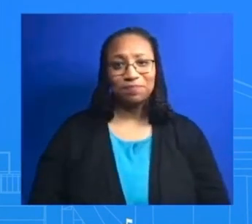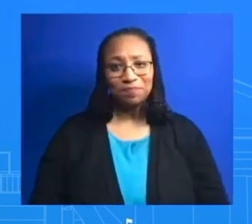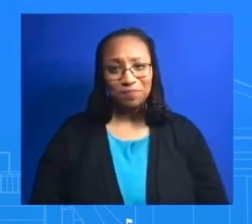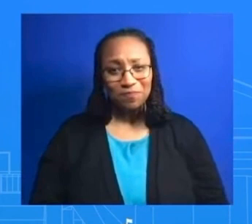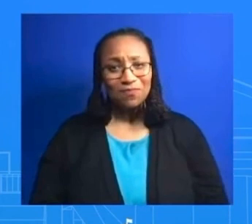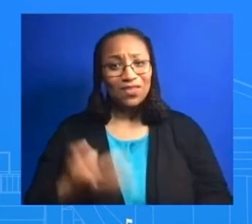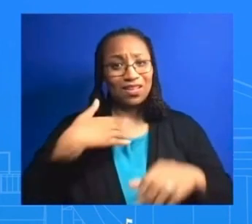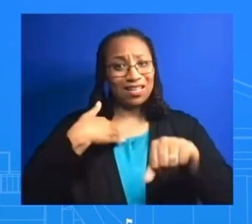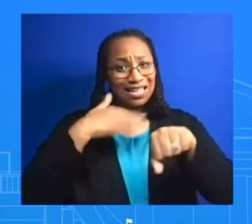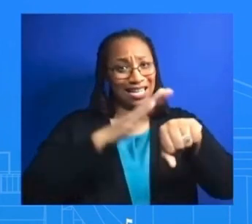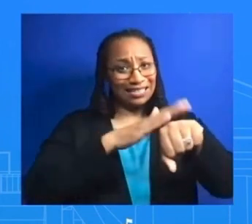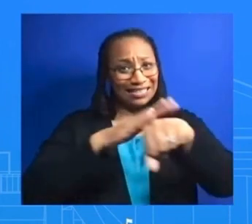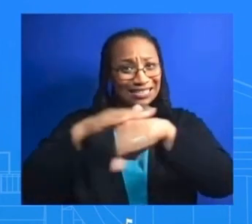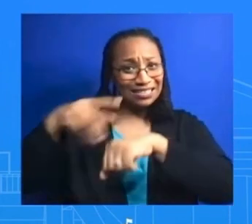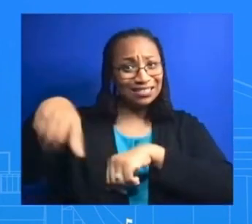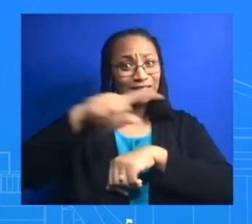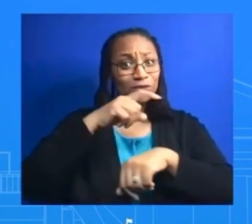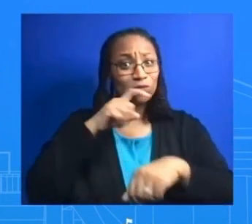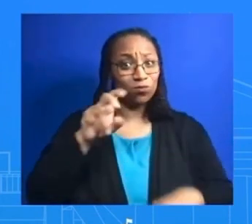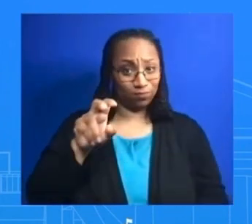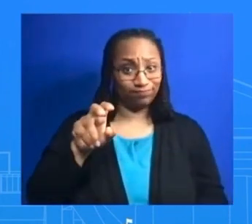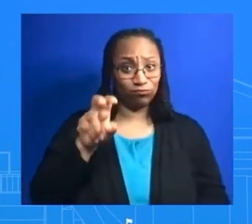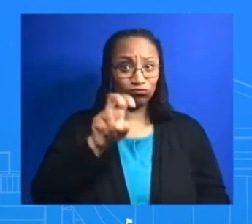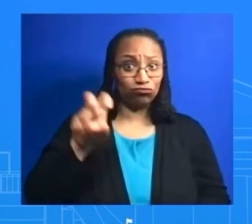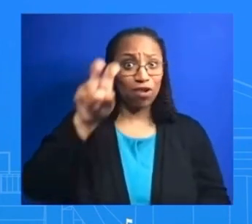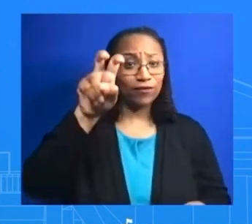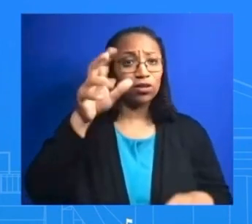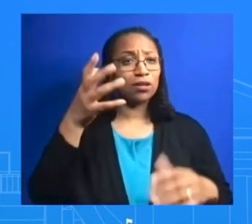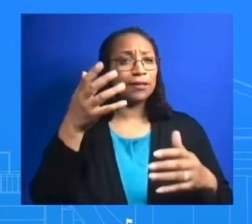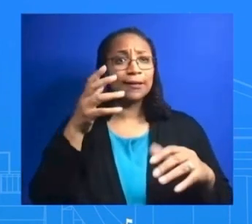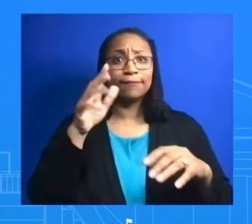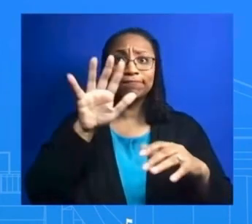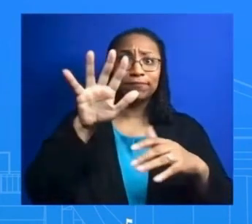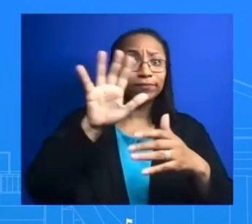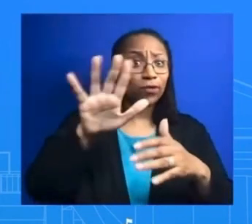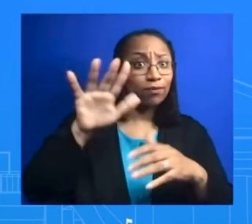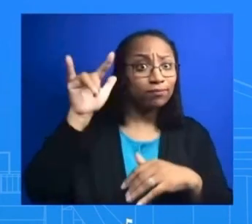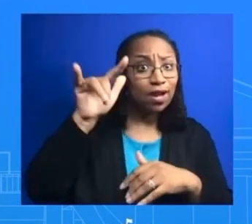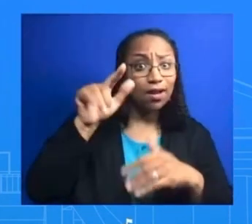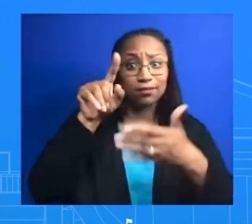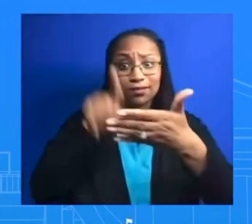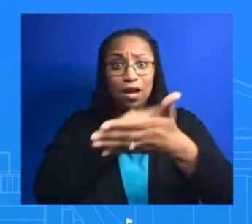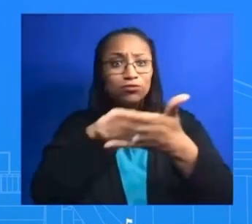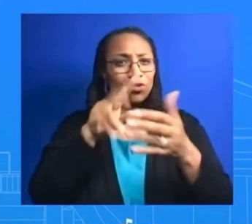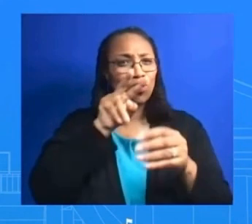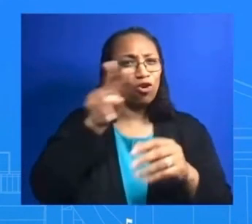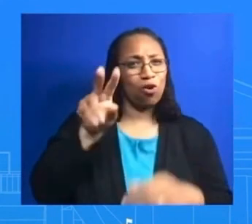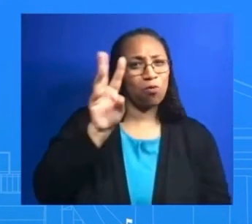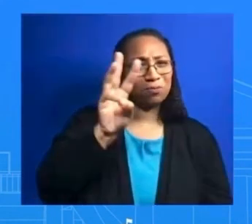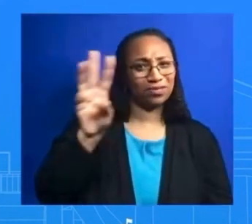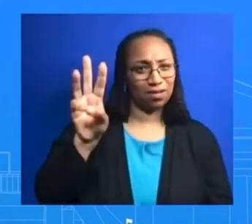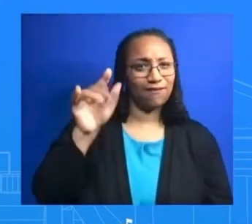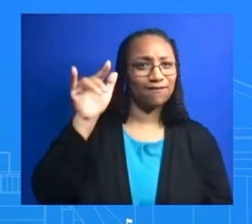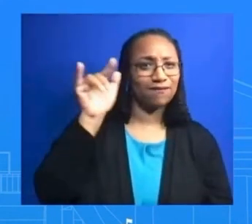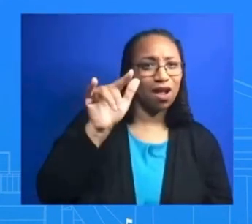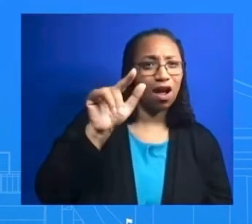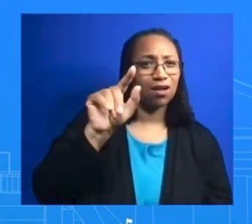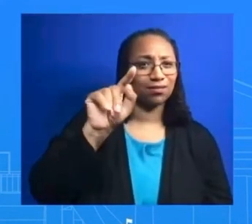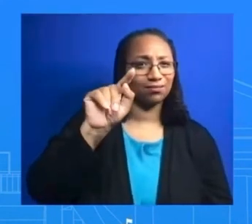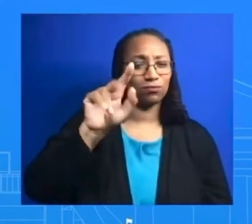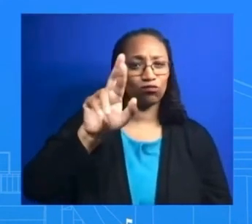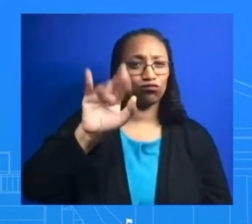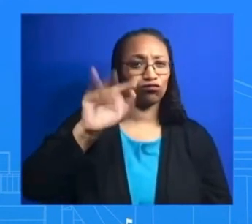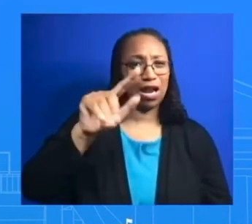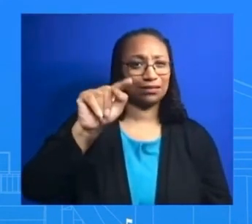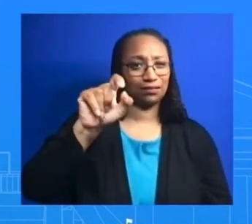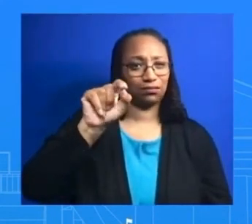you're entitled to if your flight is canceled or delayed. Finally, as you know, we normally do the week ahead on Fridays, but